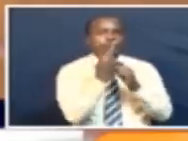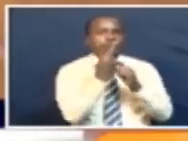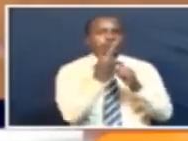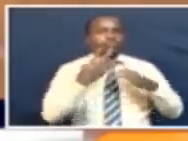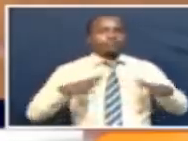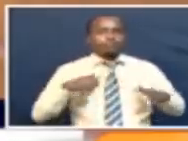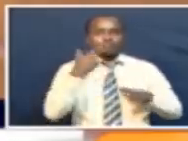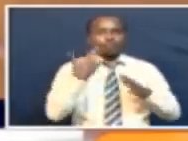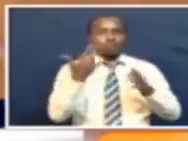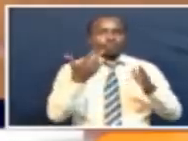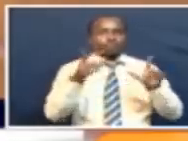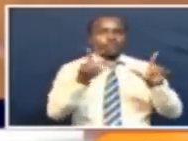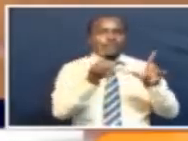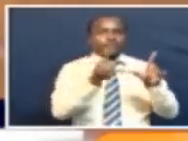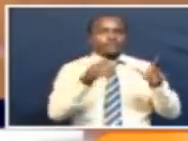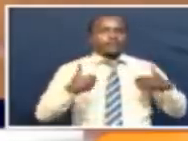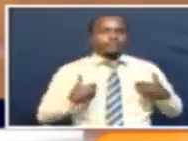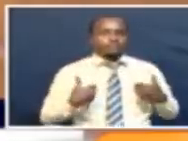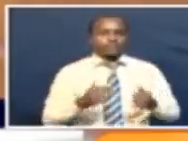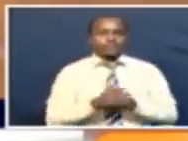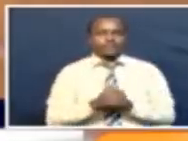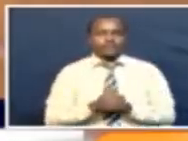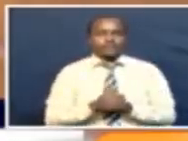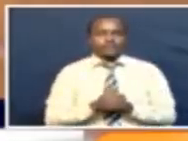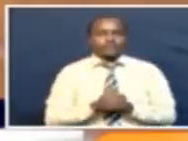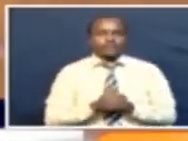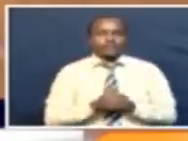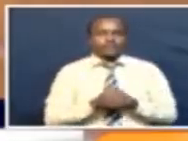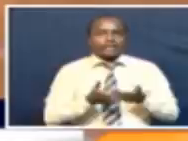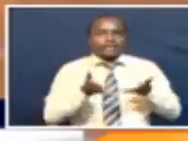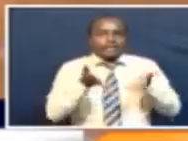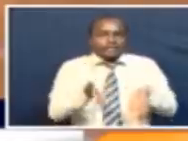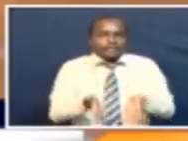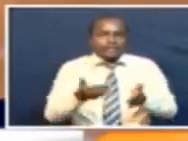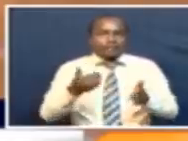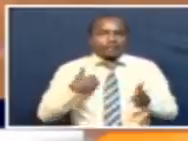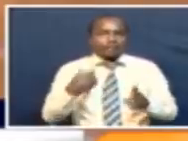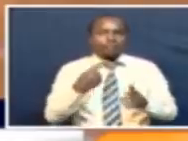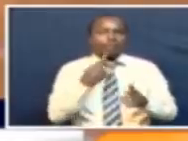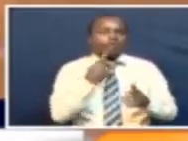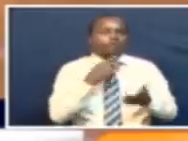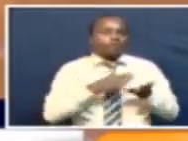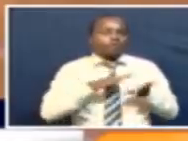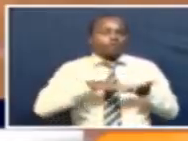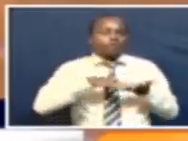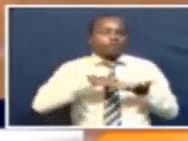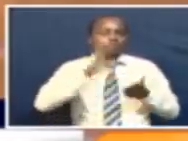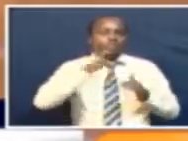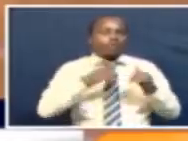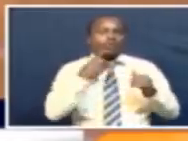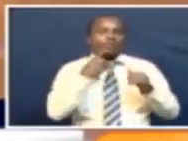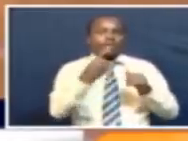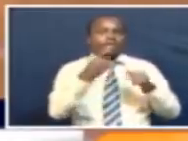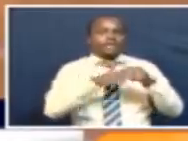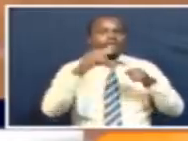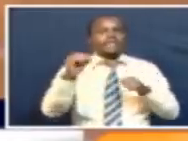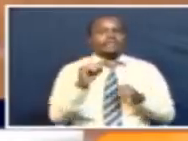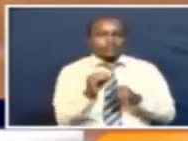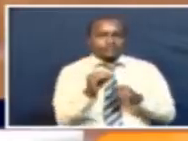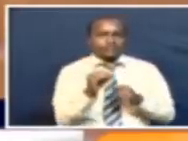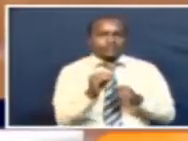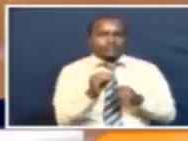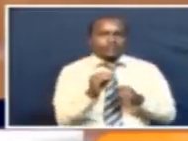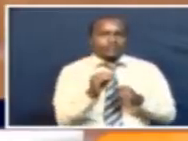licensed. Here you have 190 something people who brought in